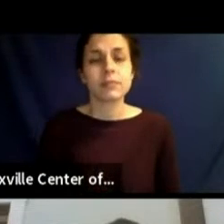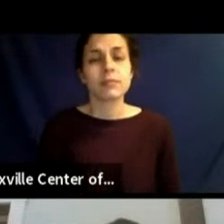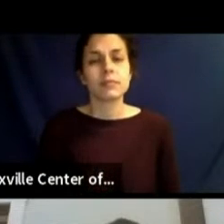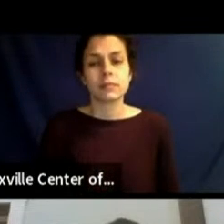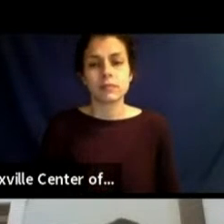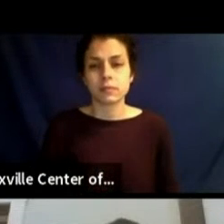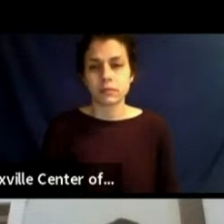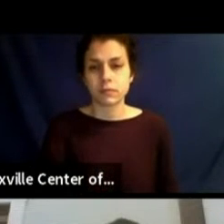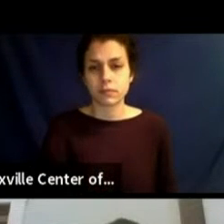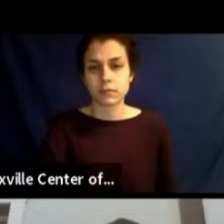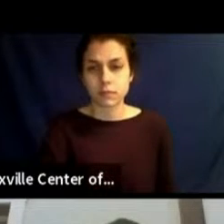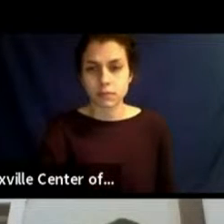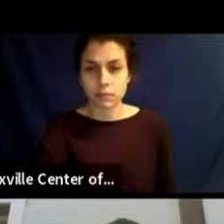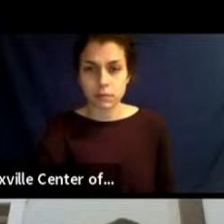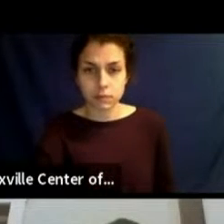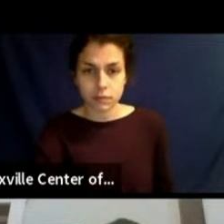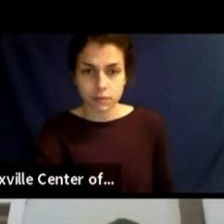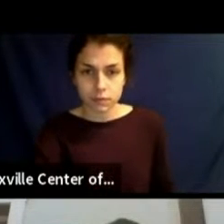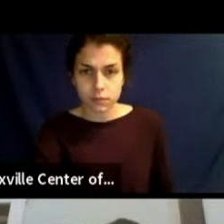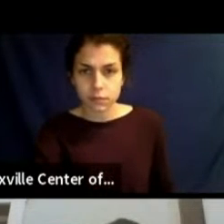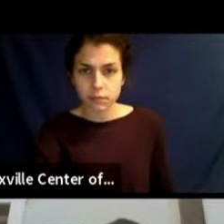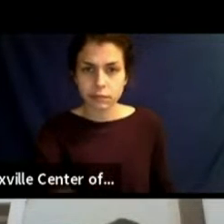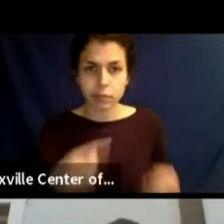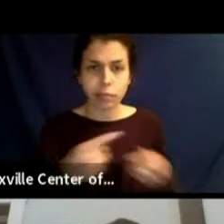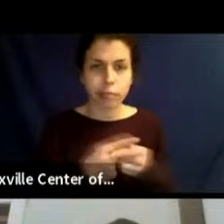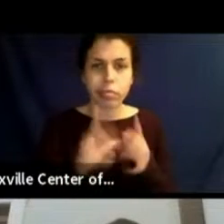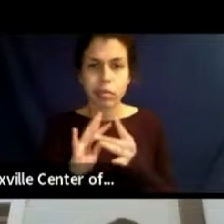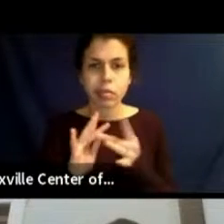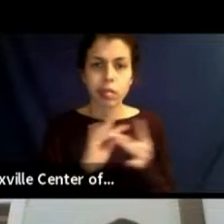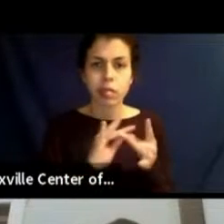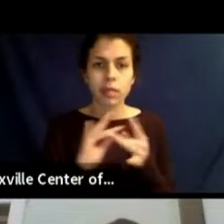We will let you Yes, know when it comes in.